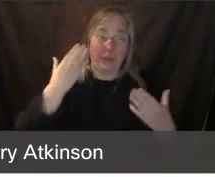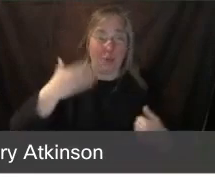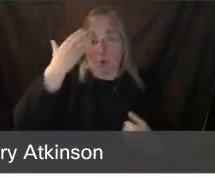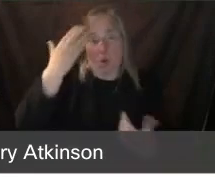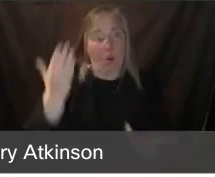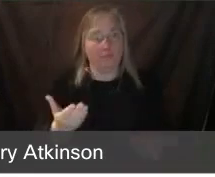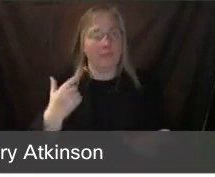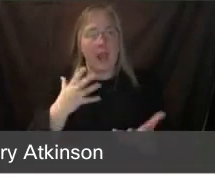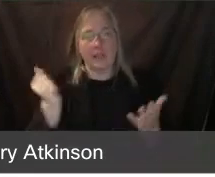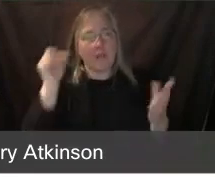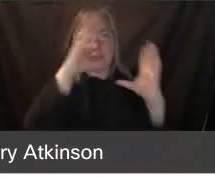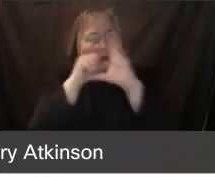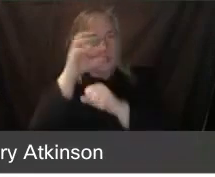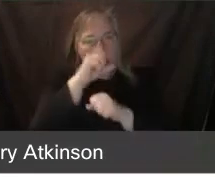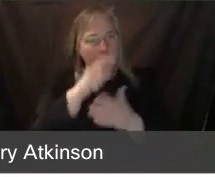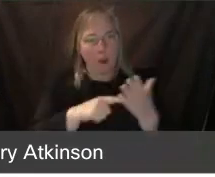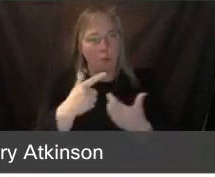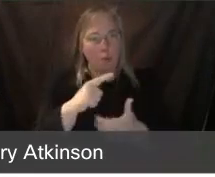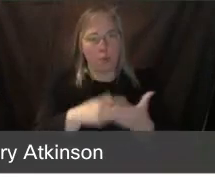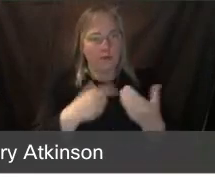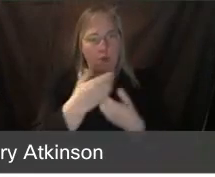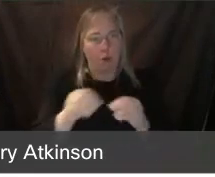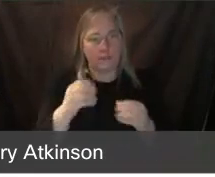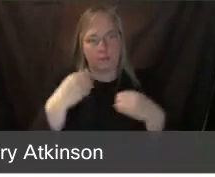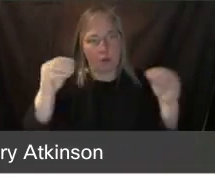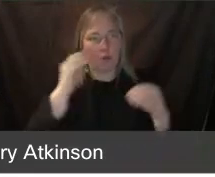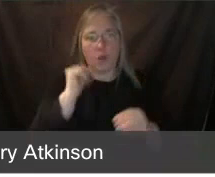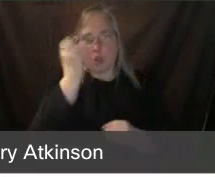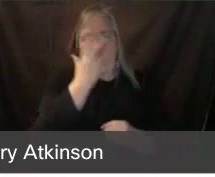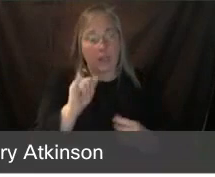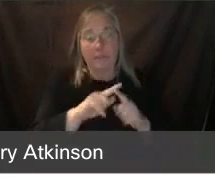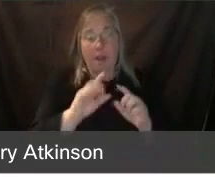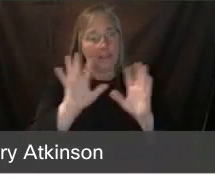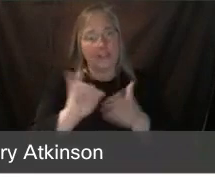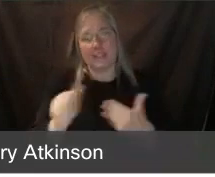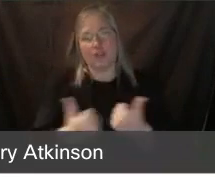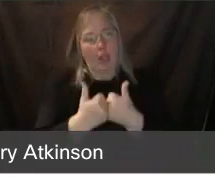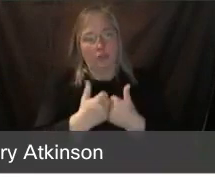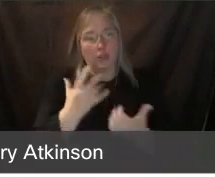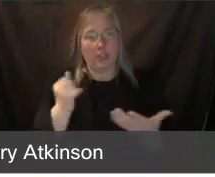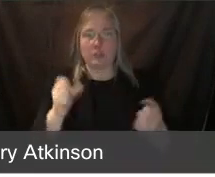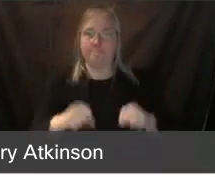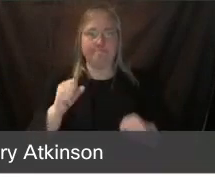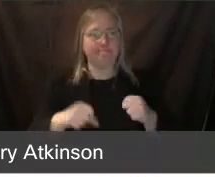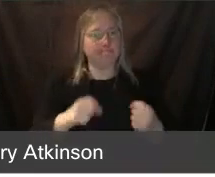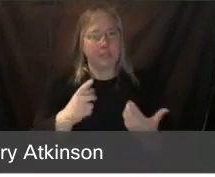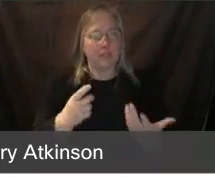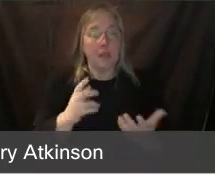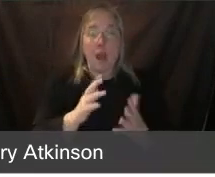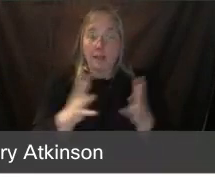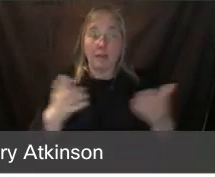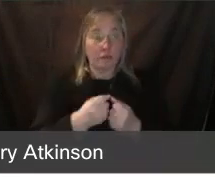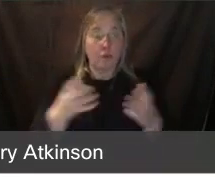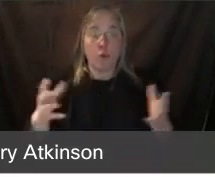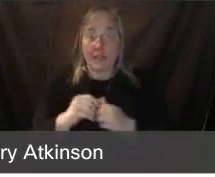of speculation about what the office market is going to be, but obviously that's a challenge for us. There's uncertainty. There's a lot of growth in the industrial